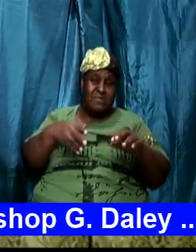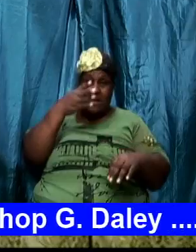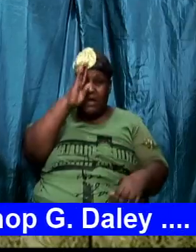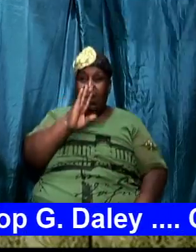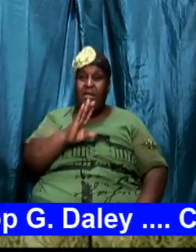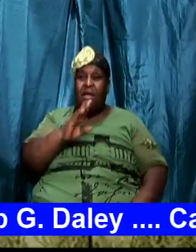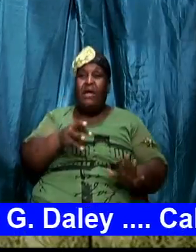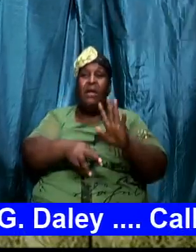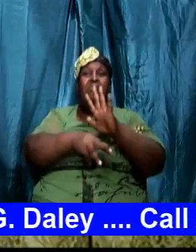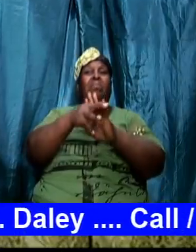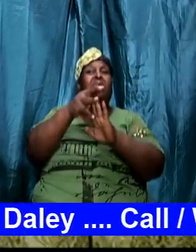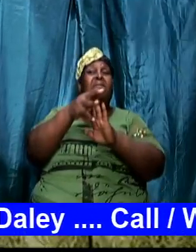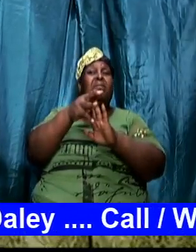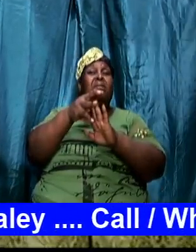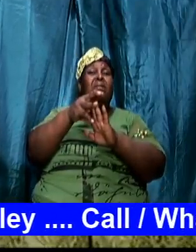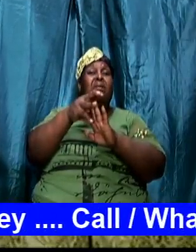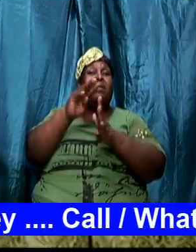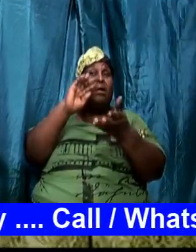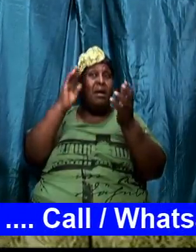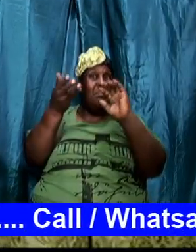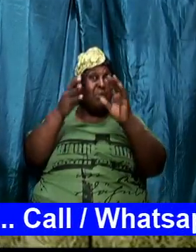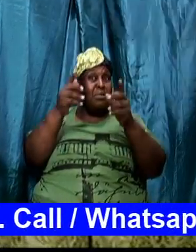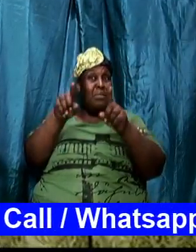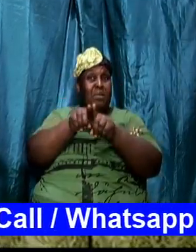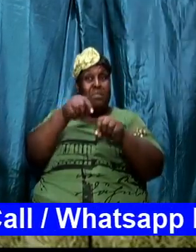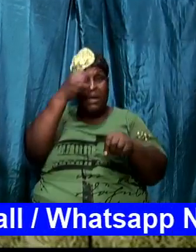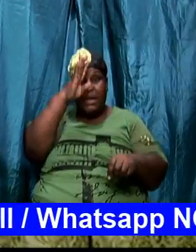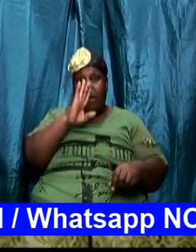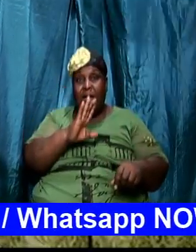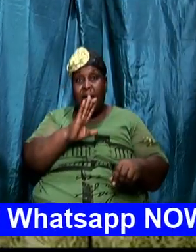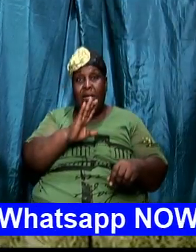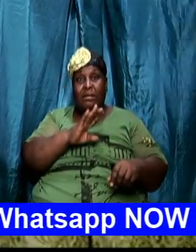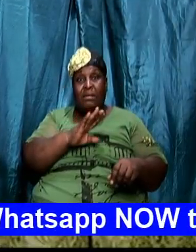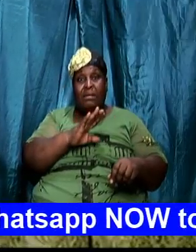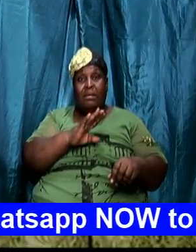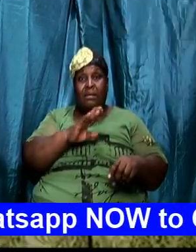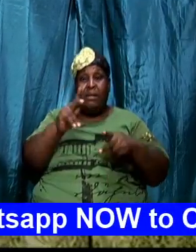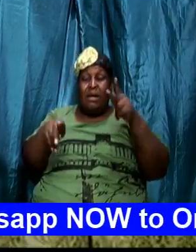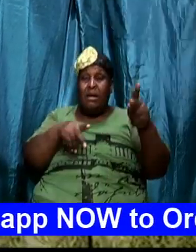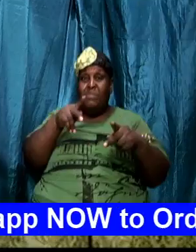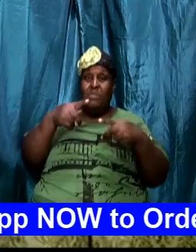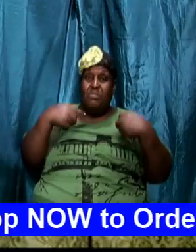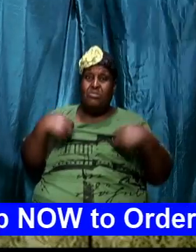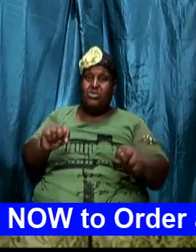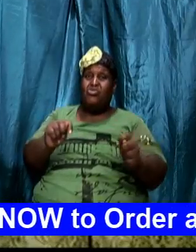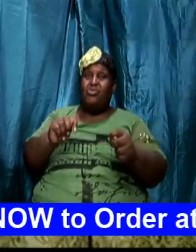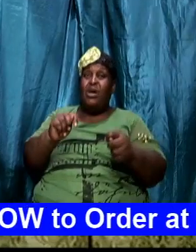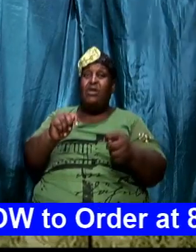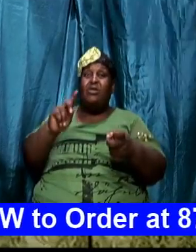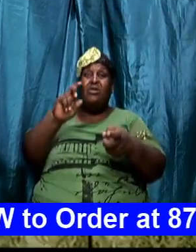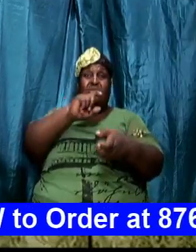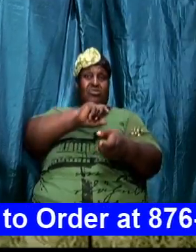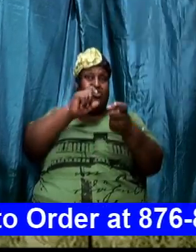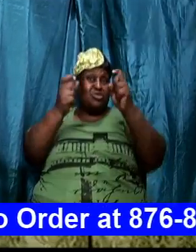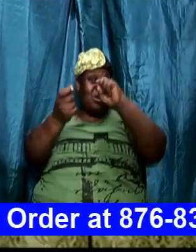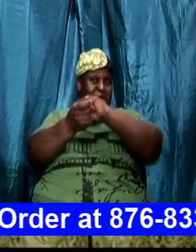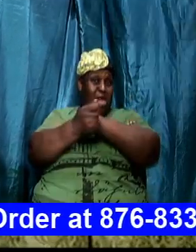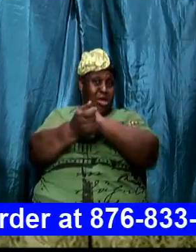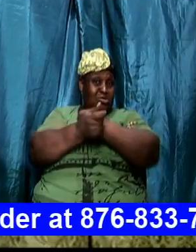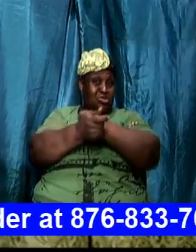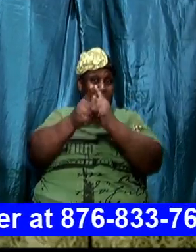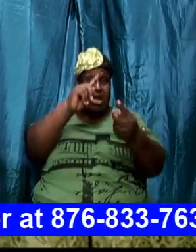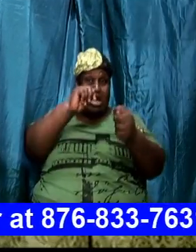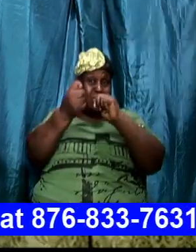and becoming like God. And people twist the word. And people turn the word. And it is a trick of the